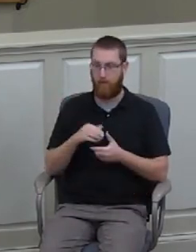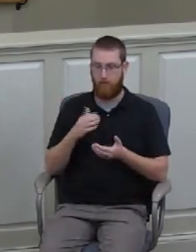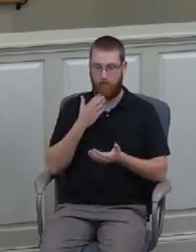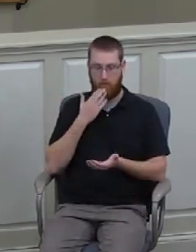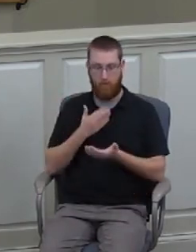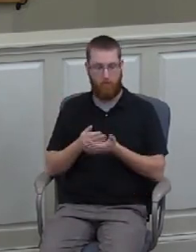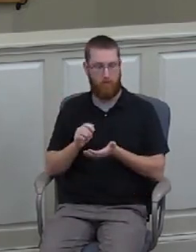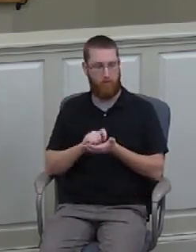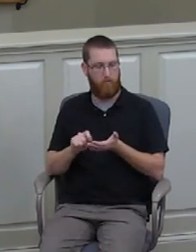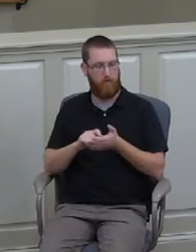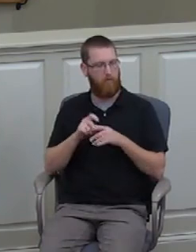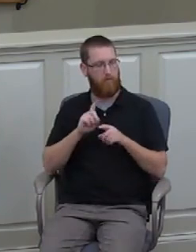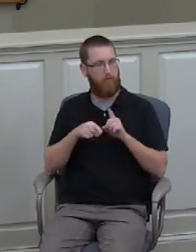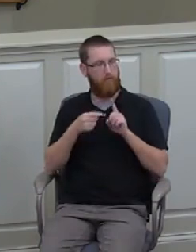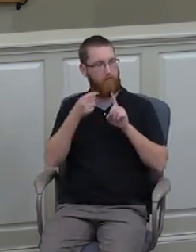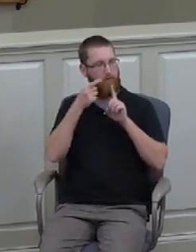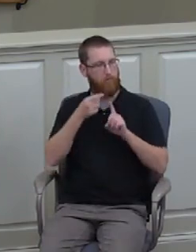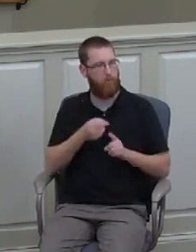out some things. And